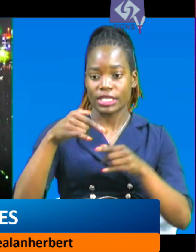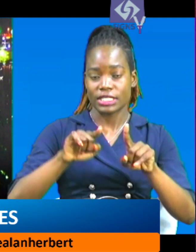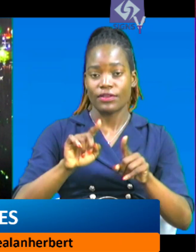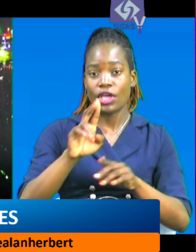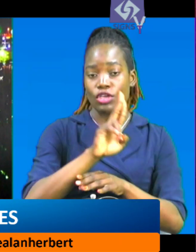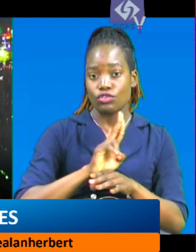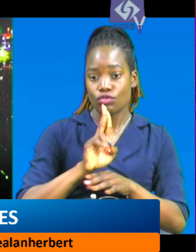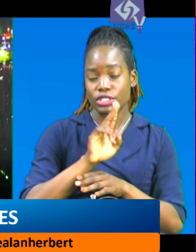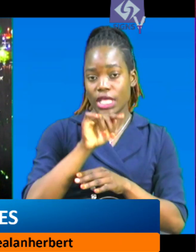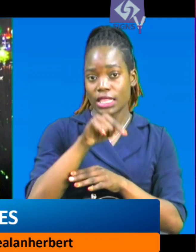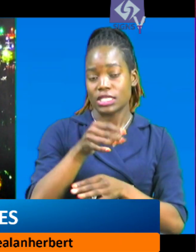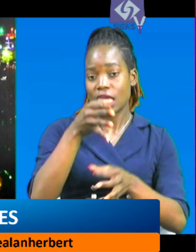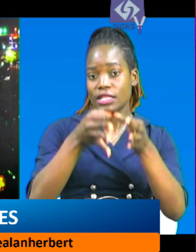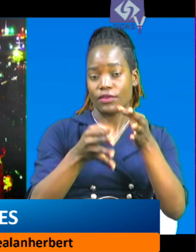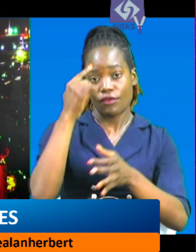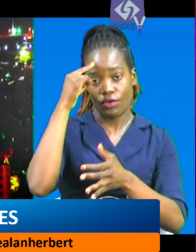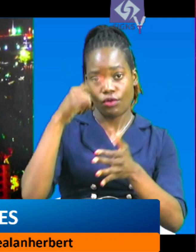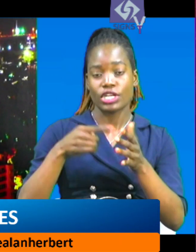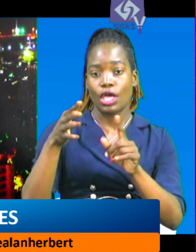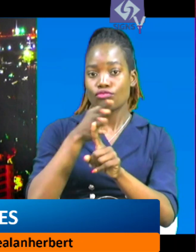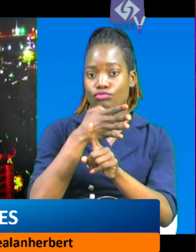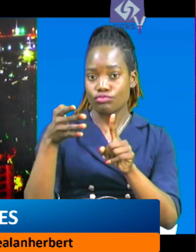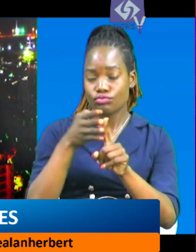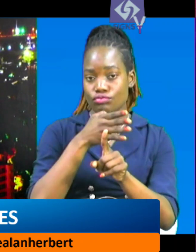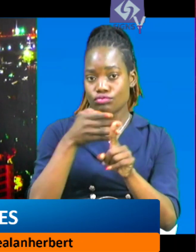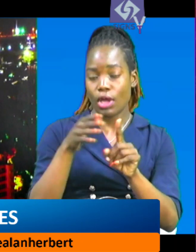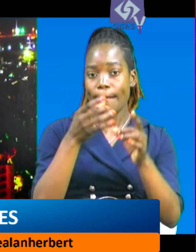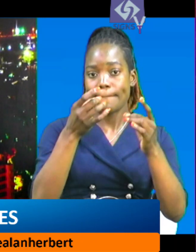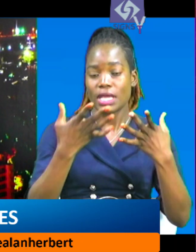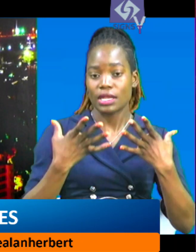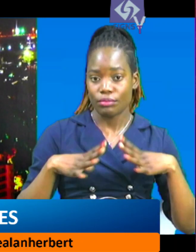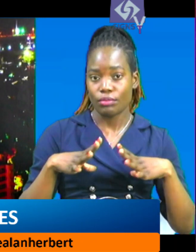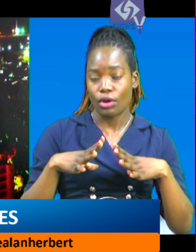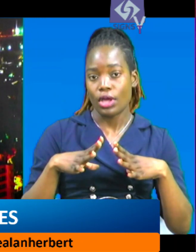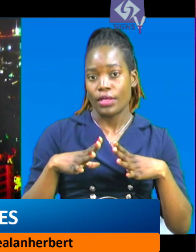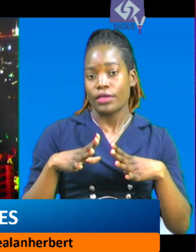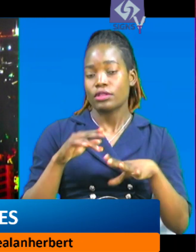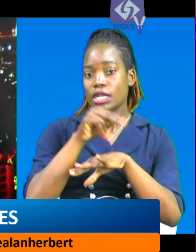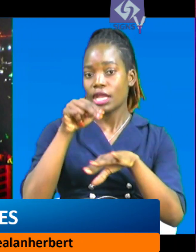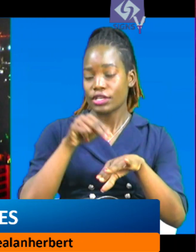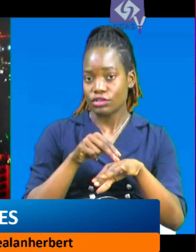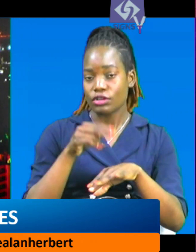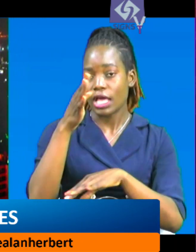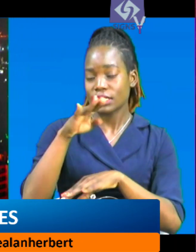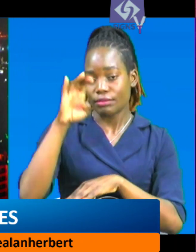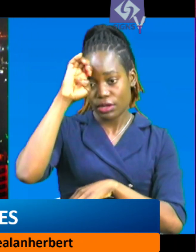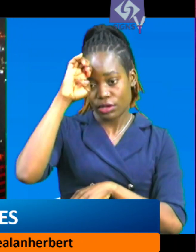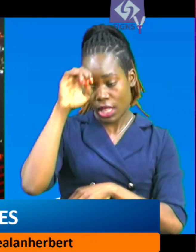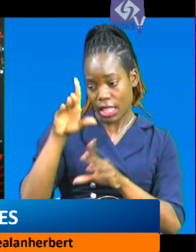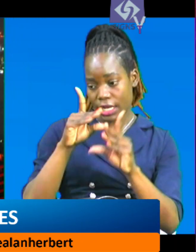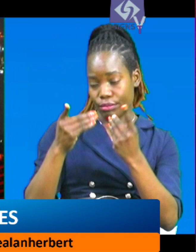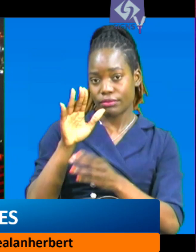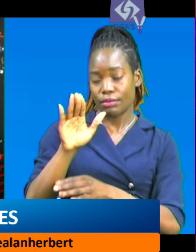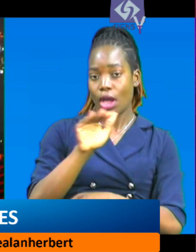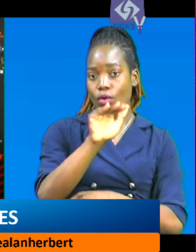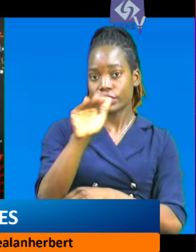used this as justification for convincing the Julius Ameli-led National Assembly Education Committee that his